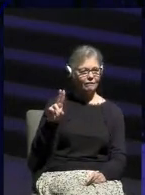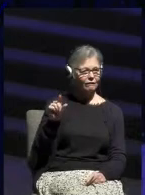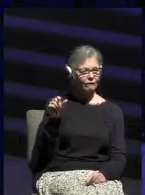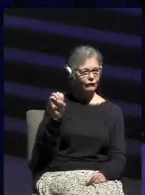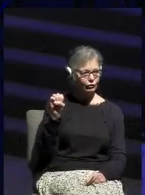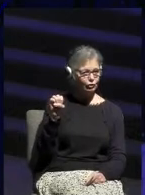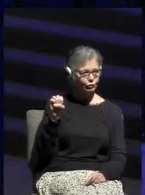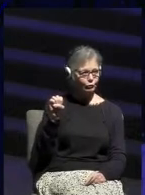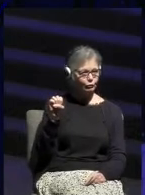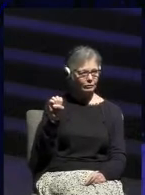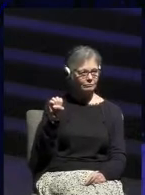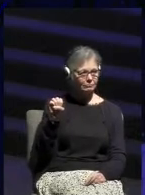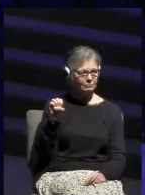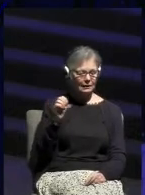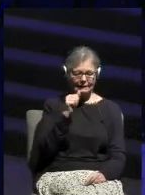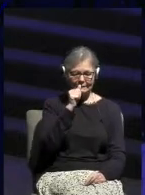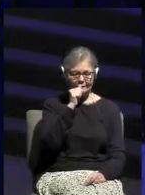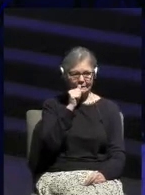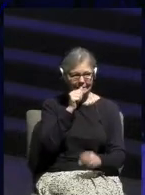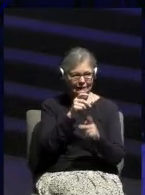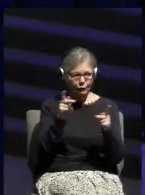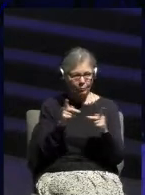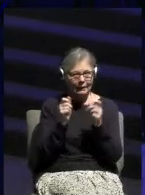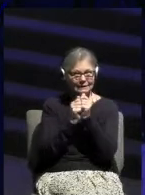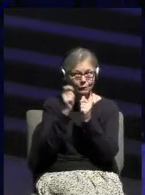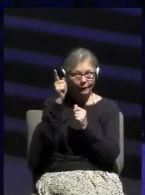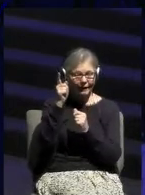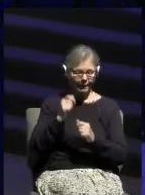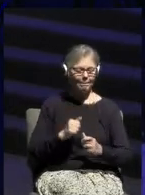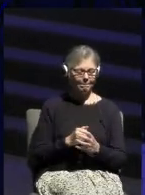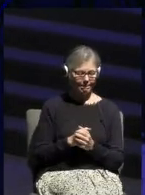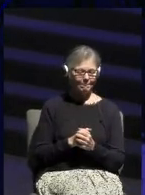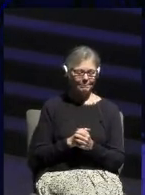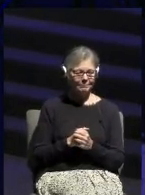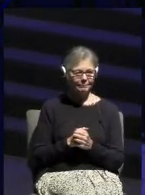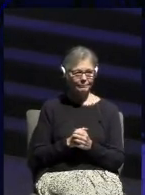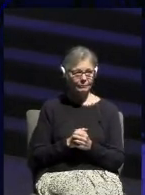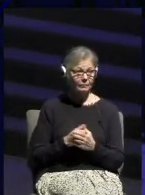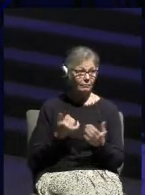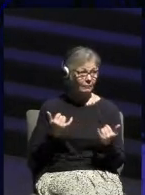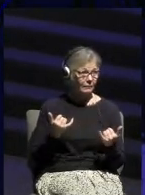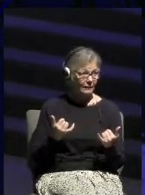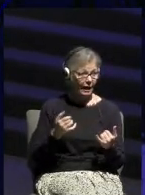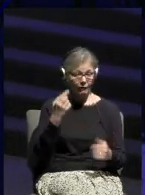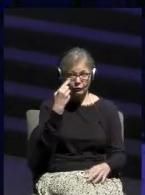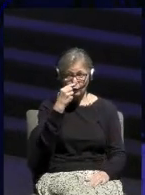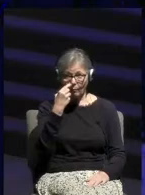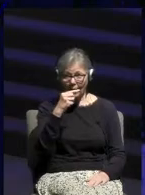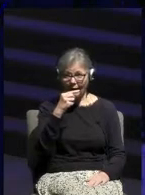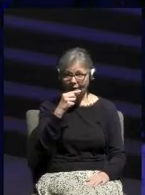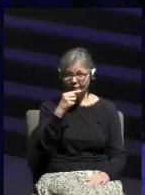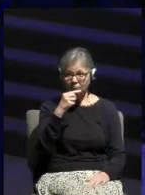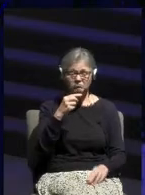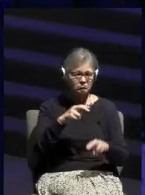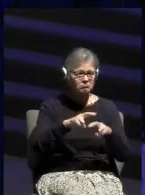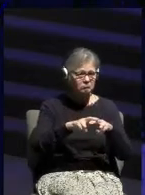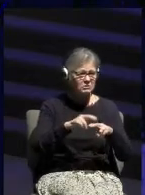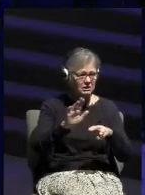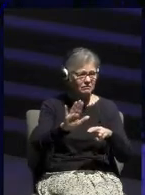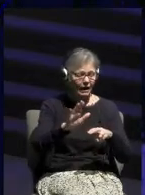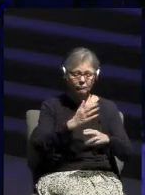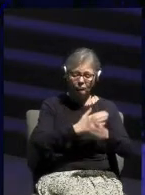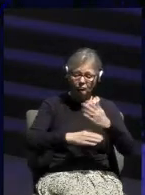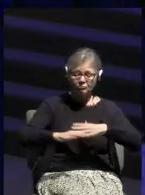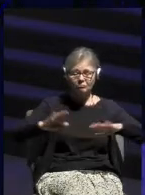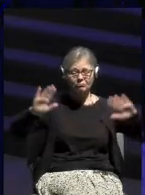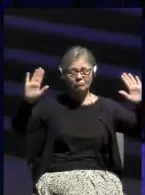The refuge of the secret place. Why don't we just, while we're seated, why don't we just lift our